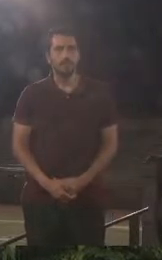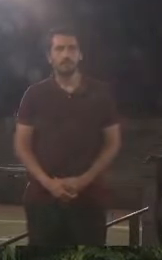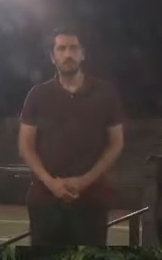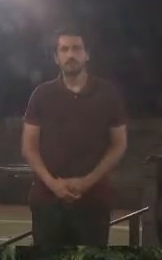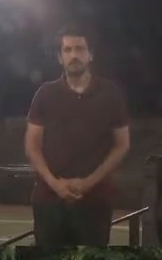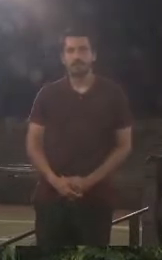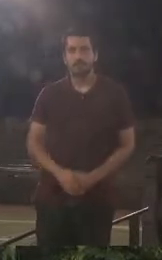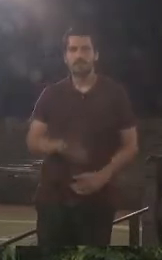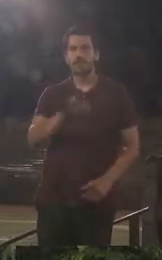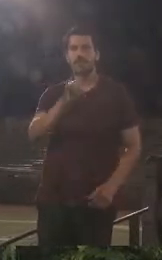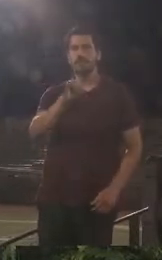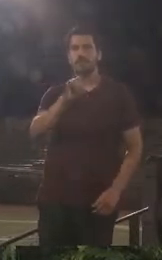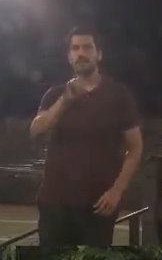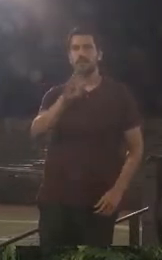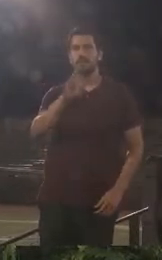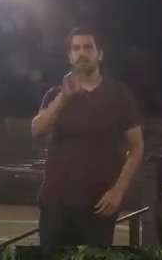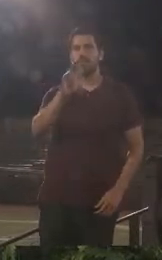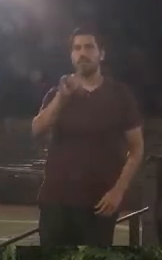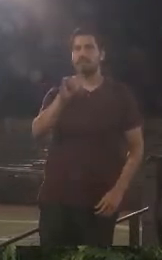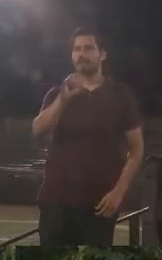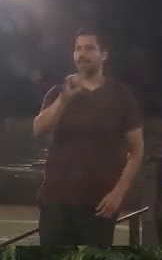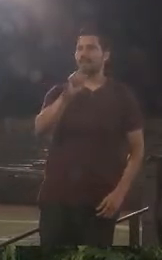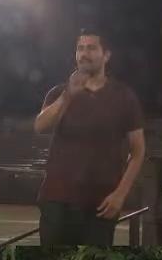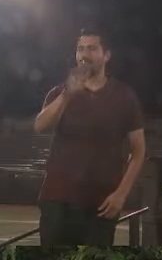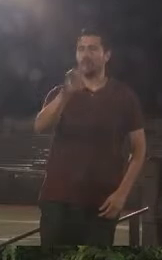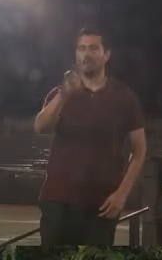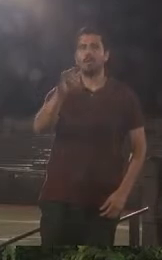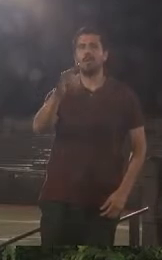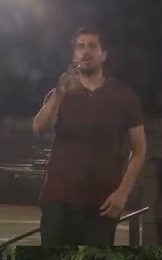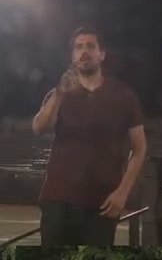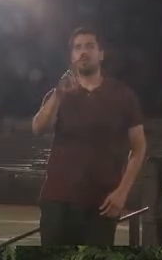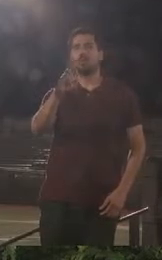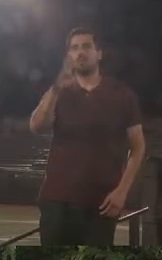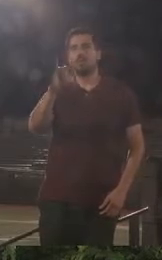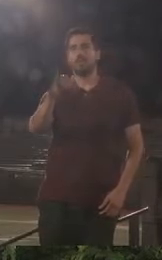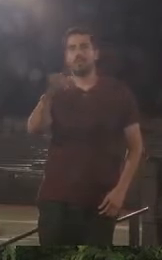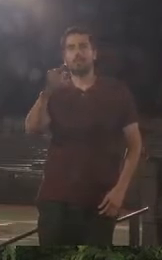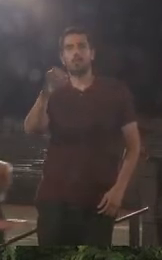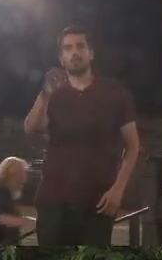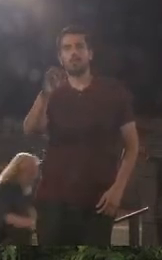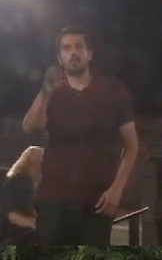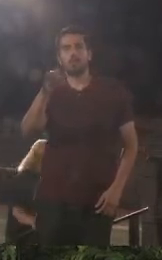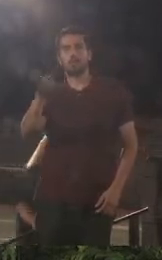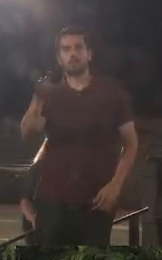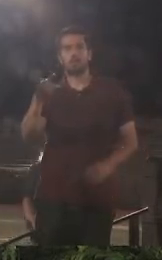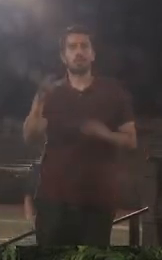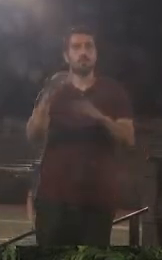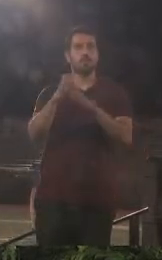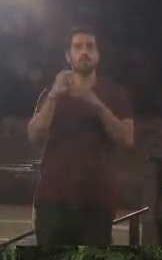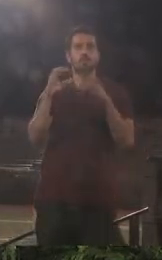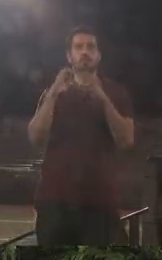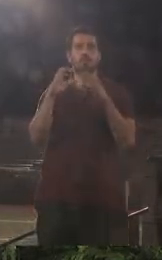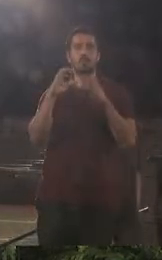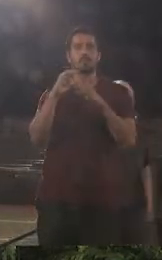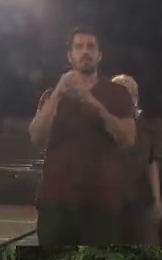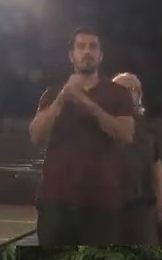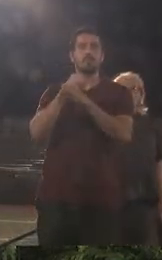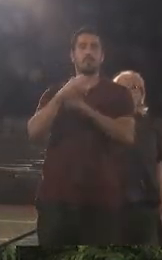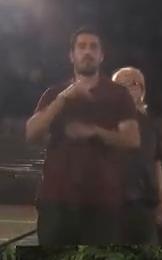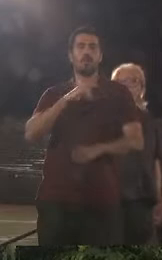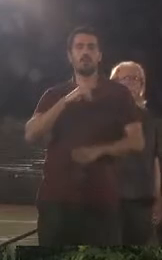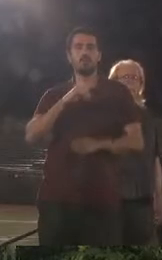Sirena Adriana Ruby Gomez earned a certification as a security officer and will be attending San Antonio